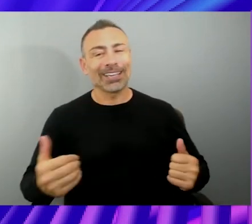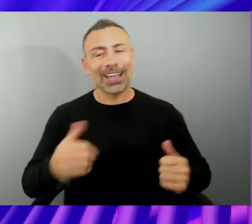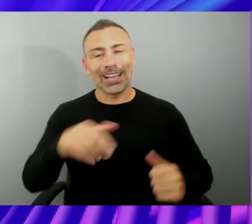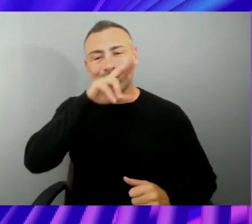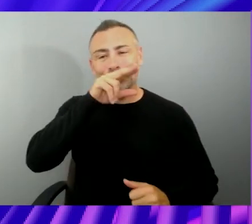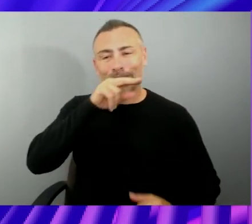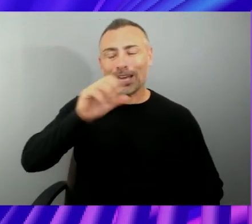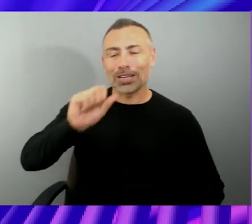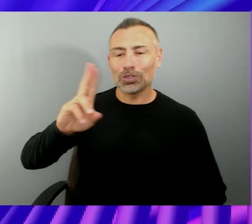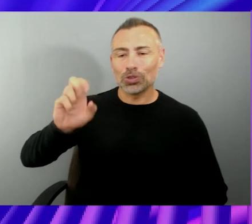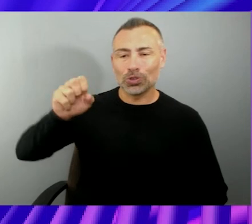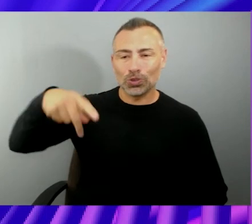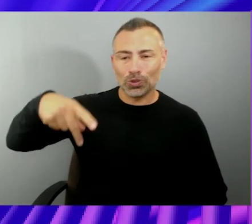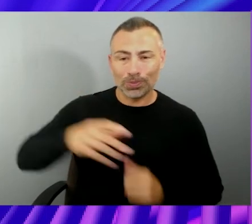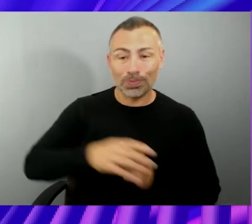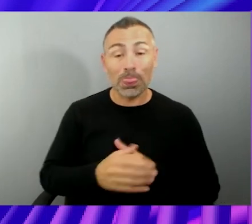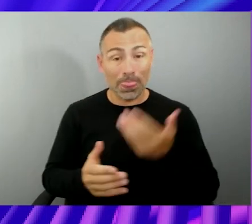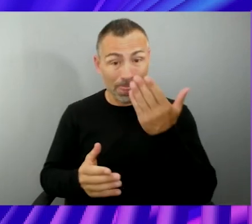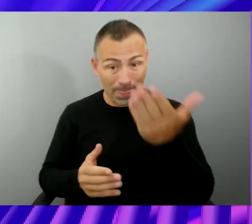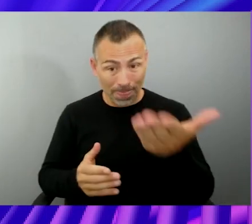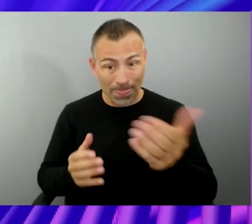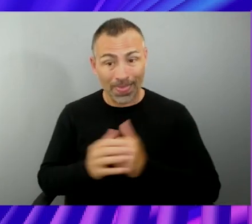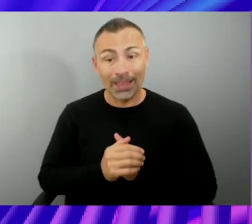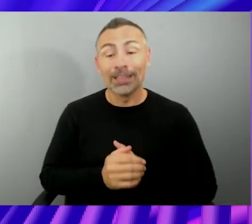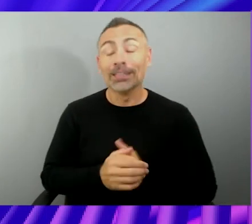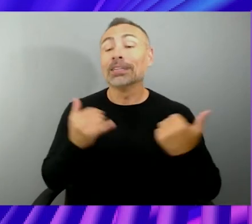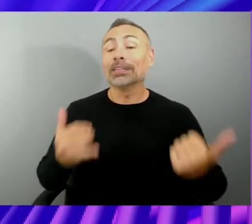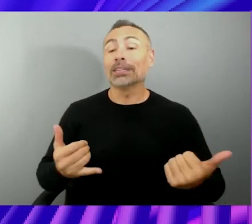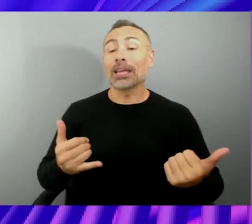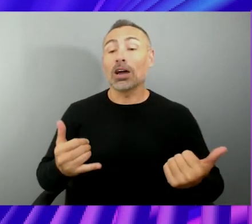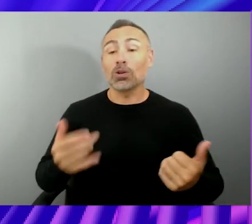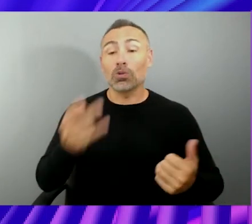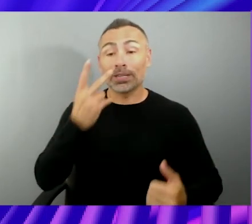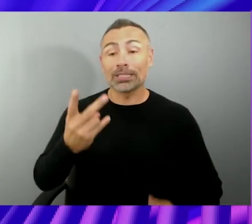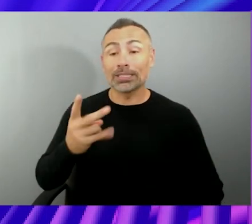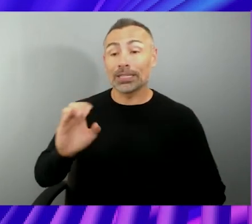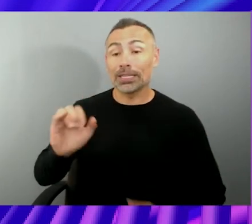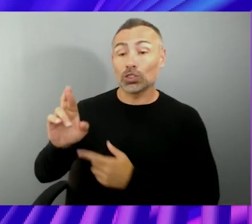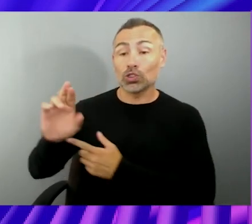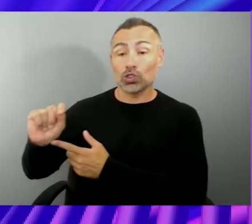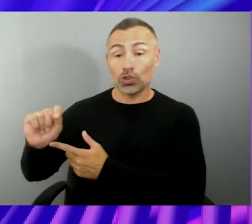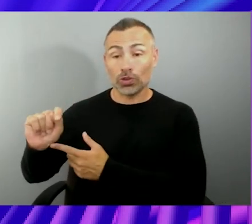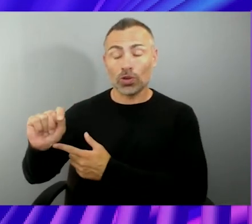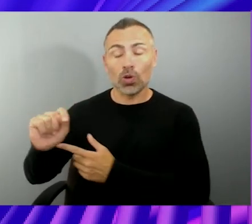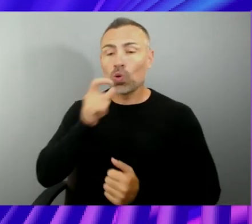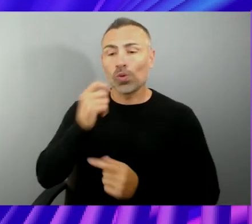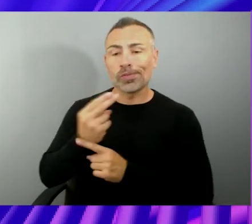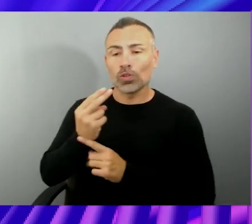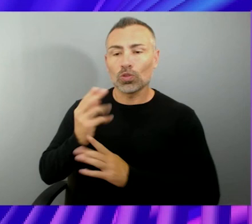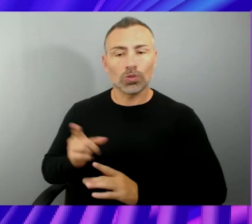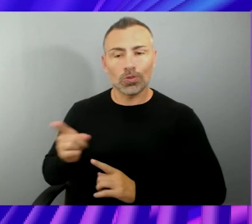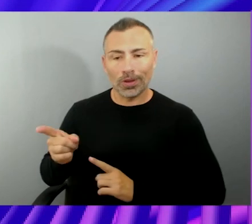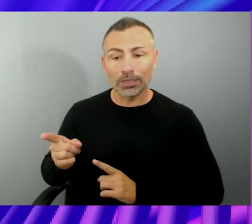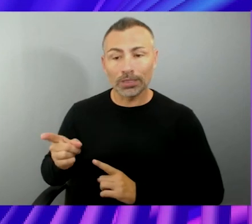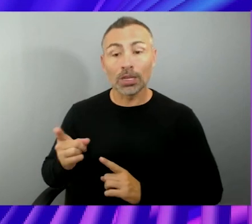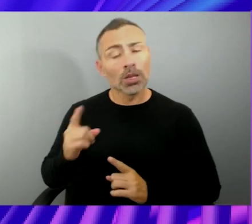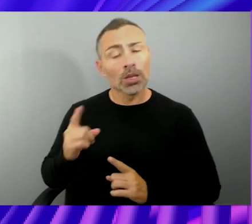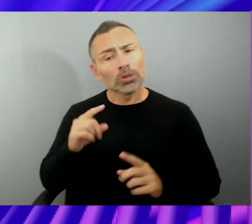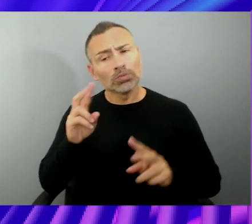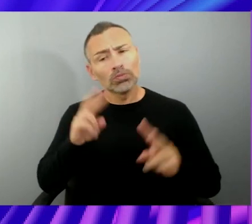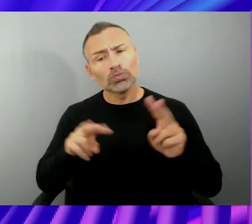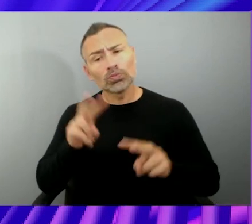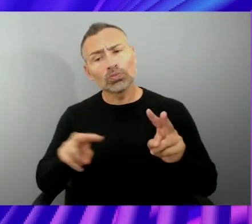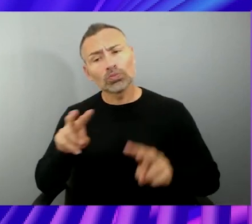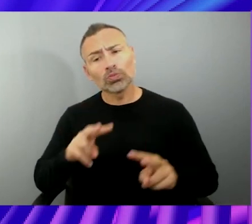see later that CIRT, our actual user in this account, was going through and looking at and doing get requests, head requests in